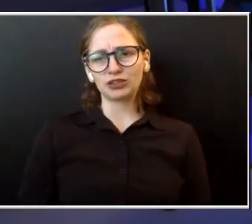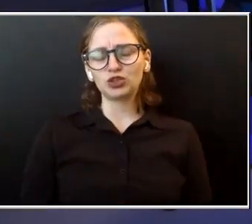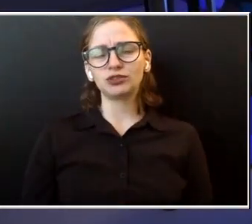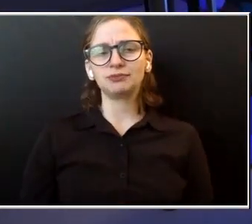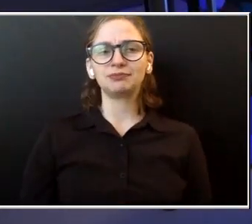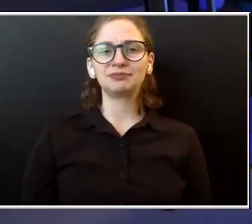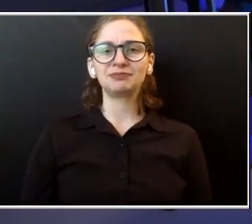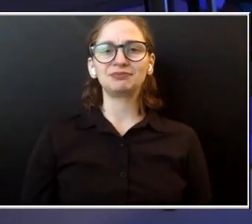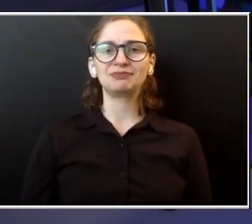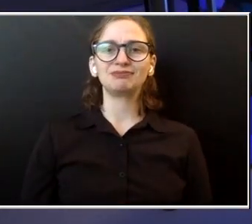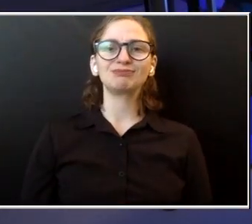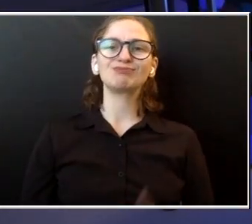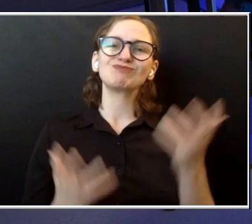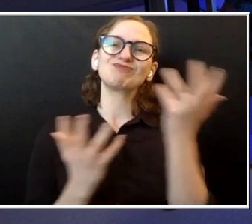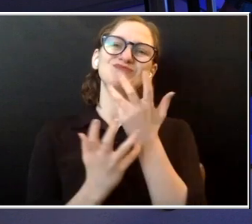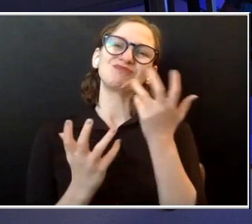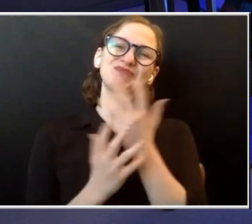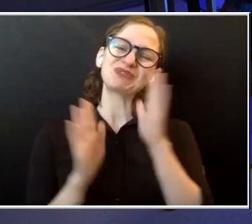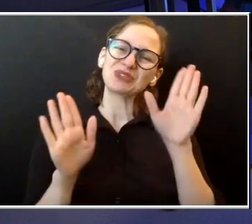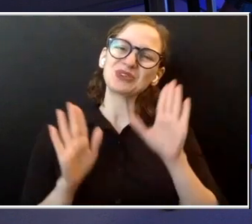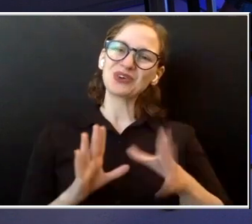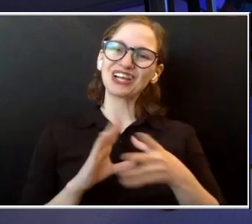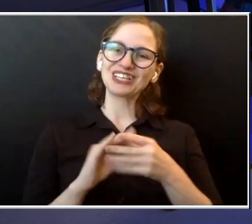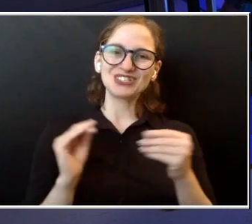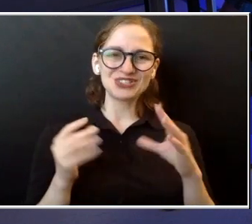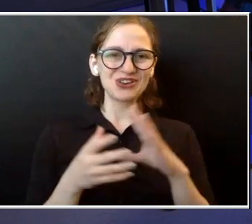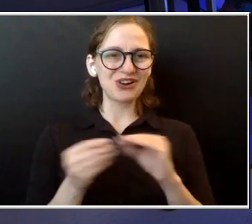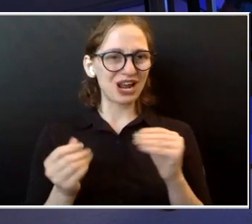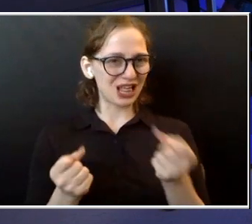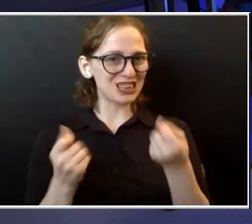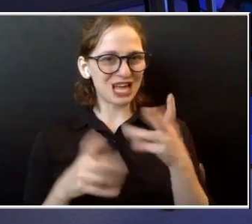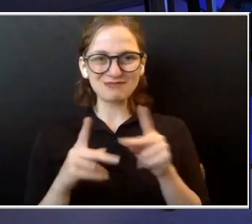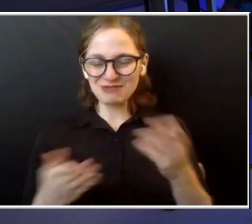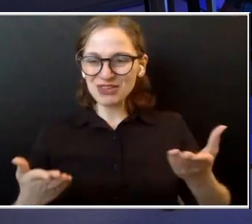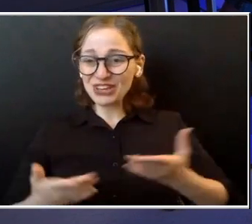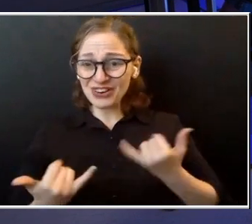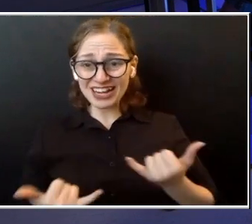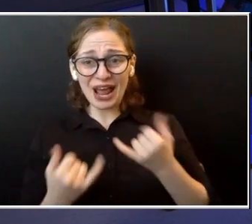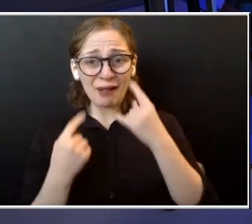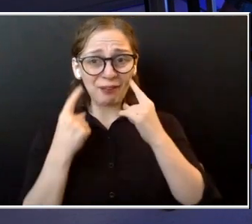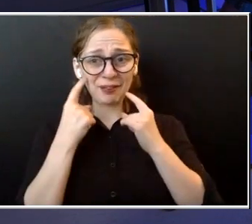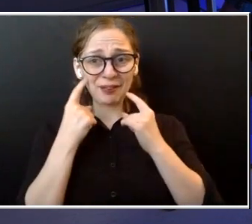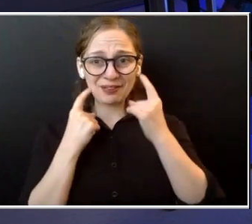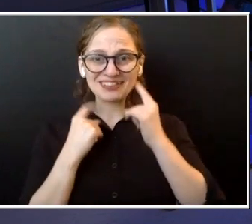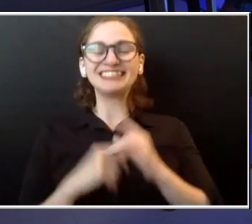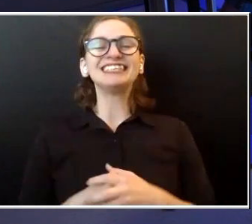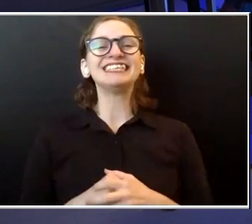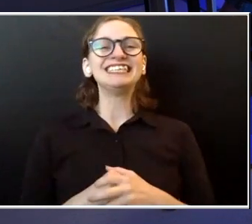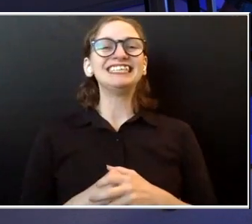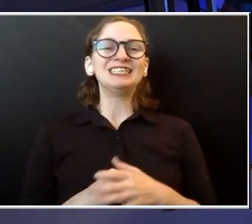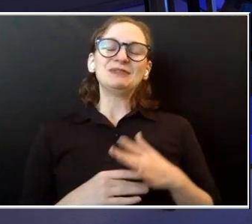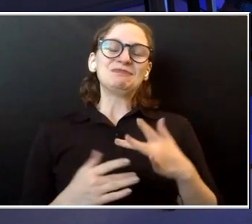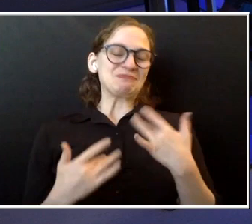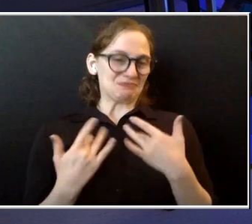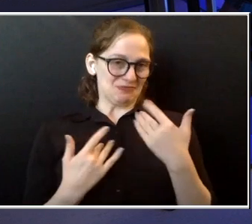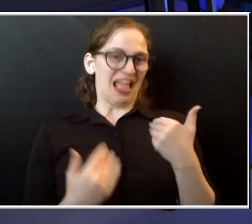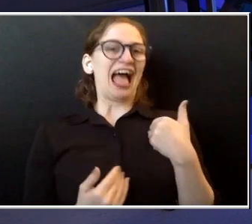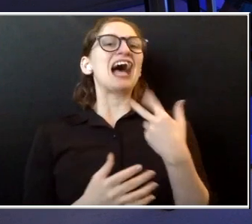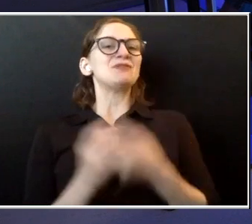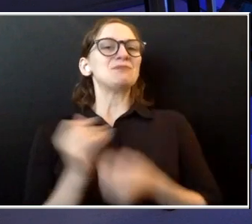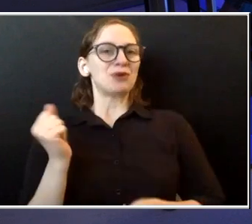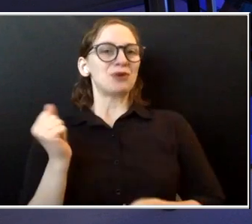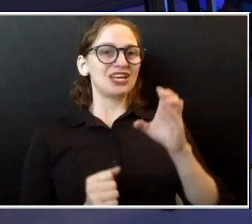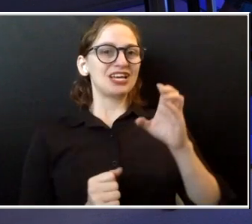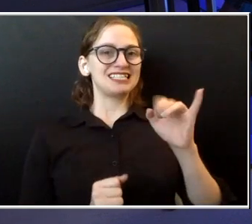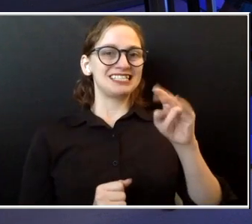What a great story. We have a lot of tears here in the studio right now. We're pleased to have both Cindy Diederich and Stephen Thon with